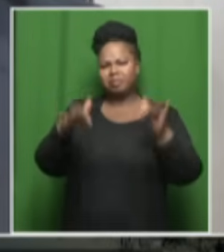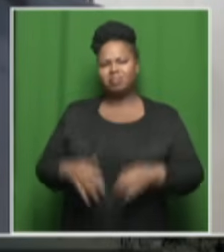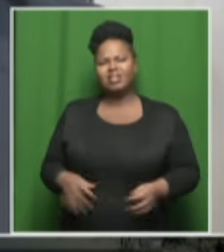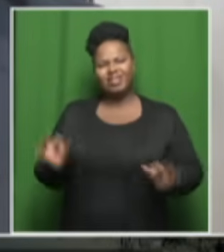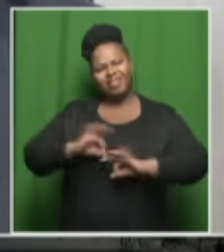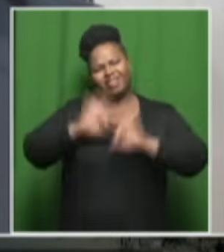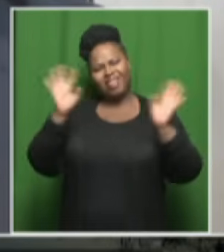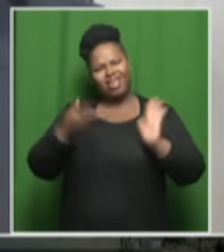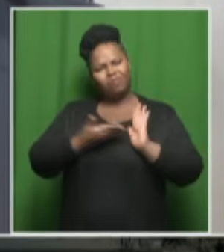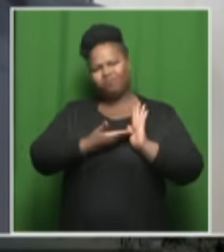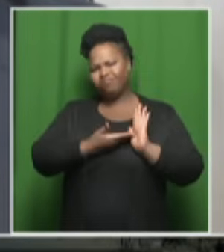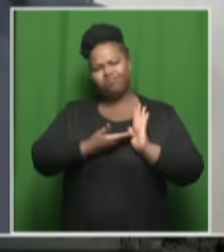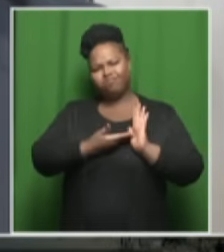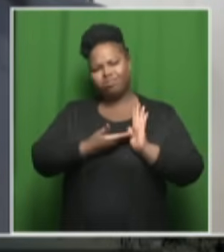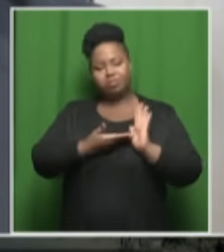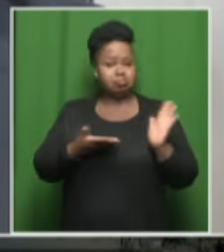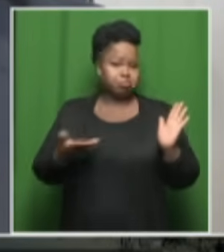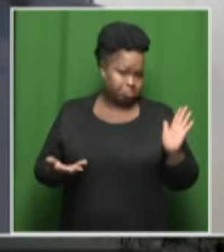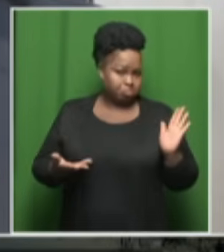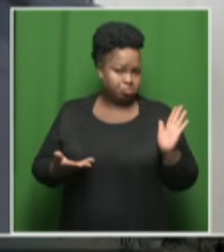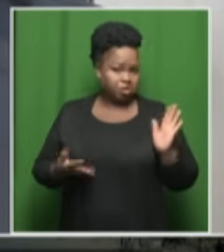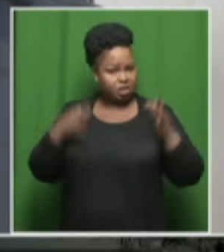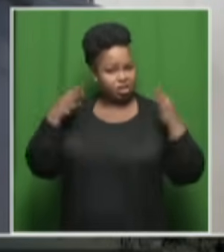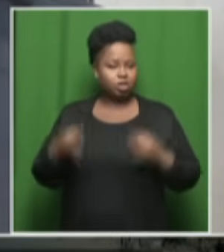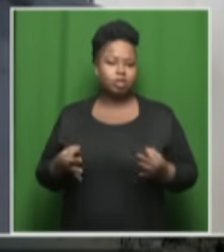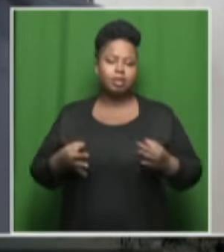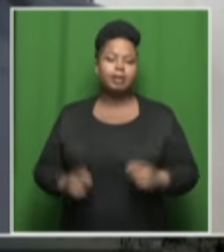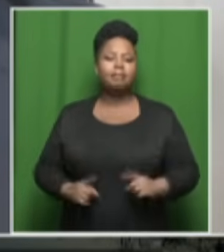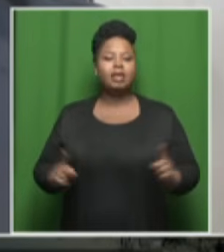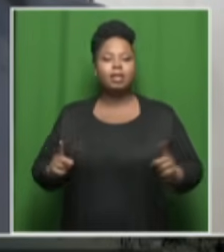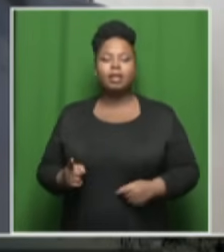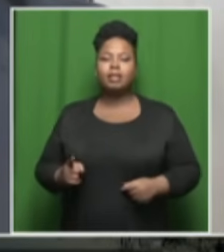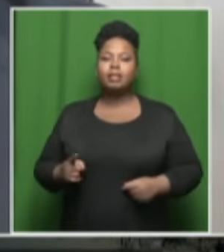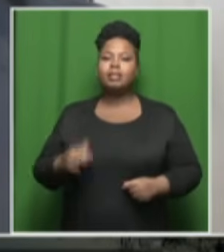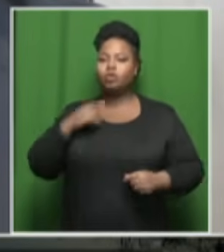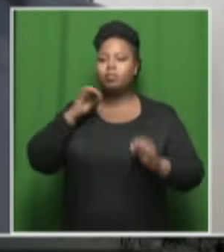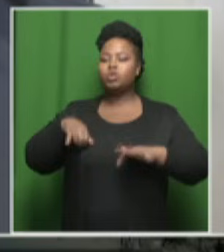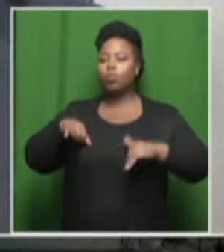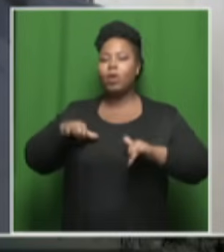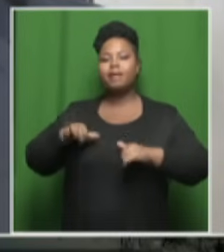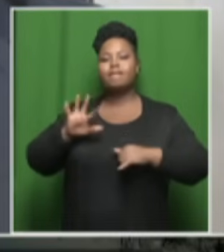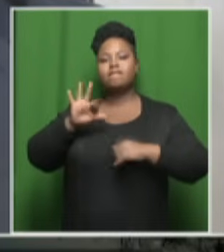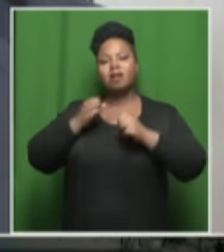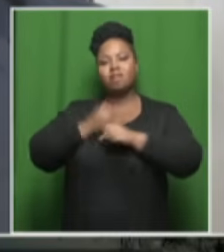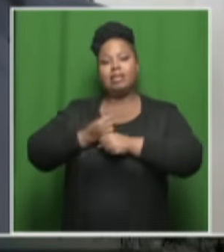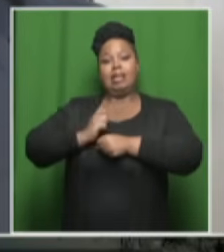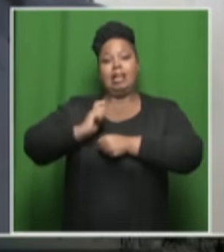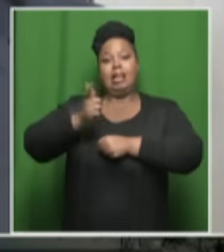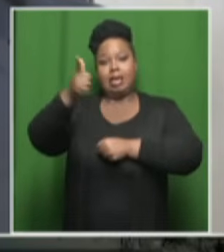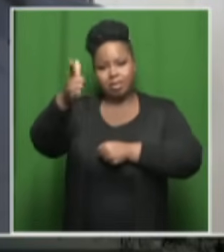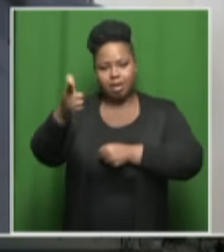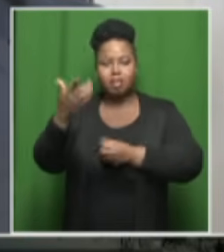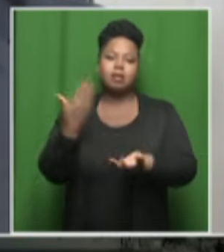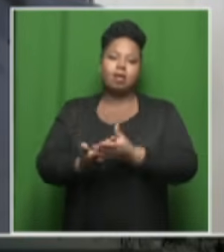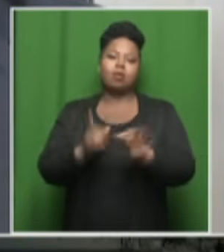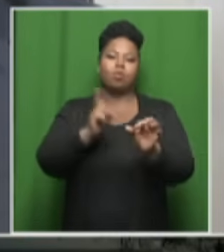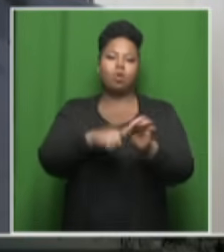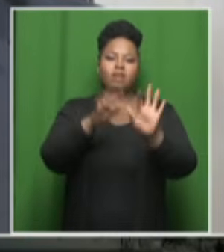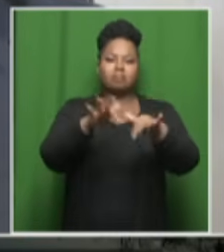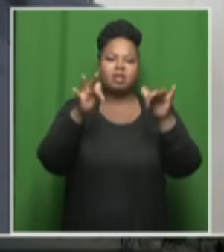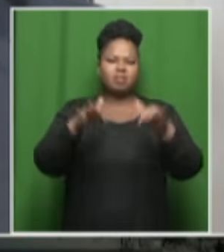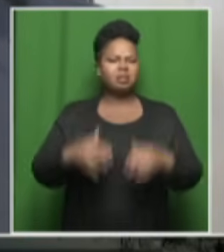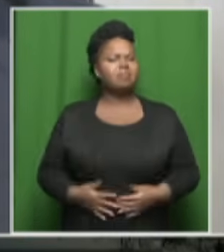clear that ruling, and until a 5-year period has lapsed, it seems very clear. Where was the